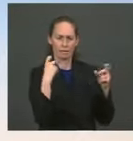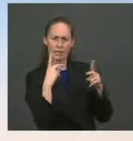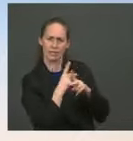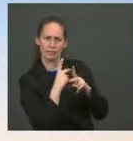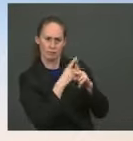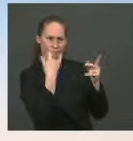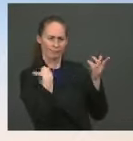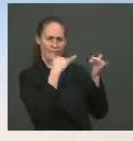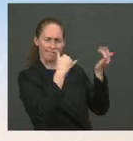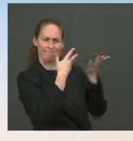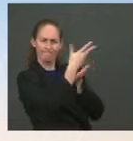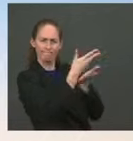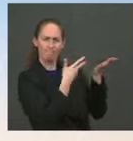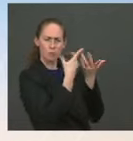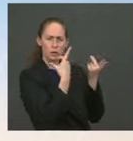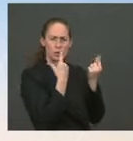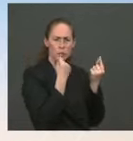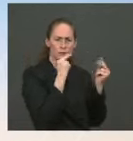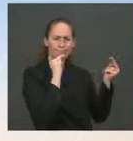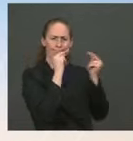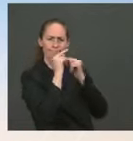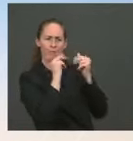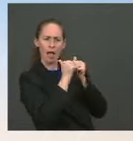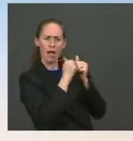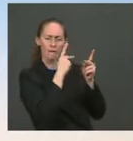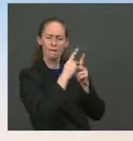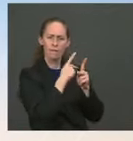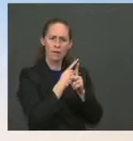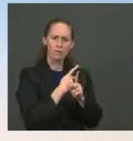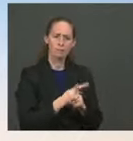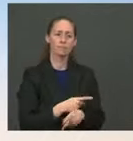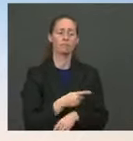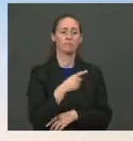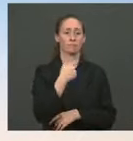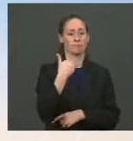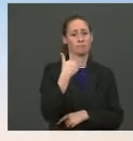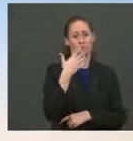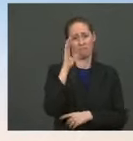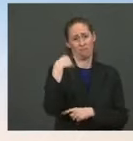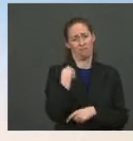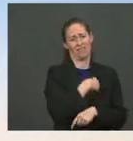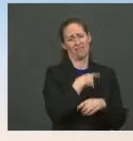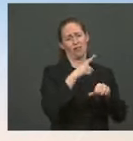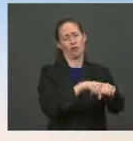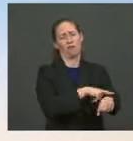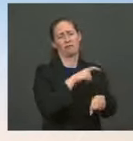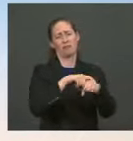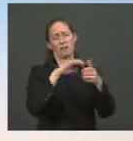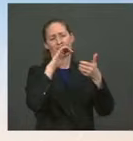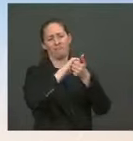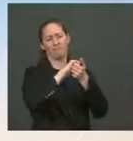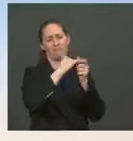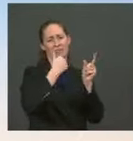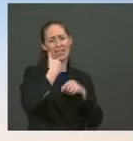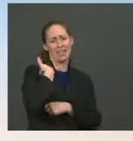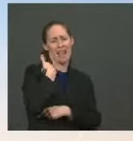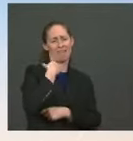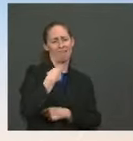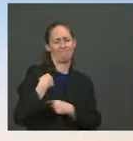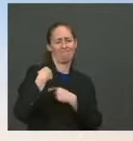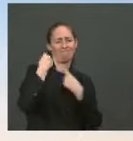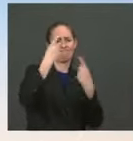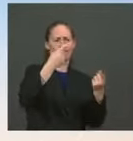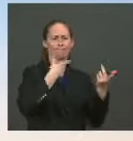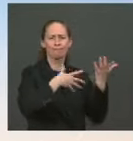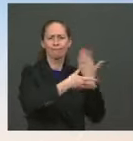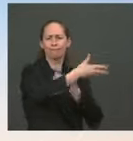in those negotiations. Canada is a close ally and a key partner in energy trade, as well as efforts to address the climate